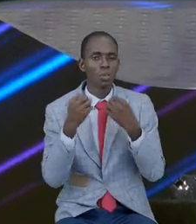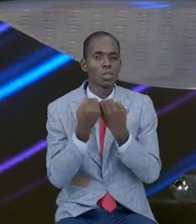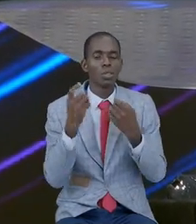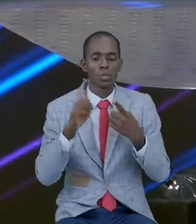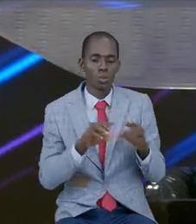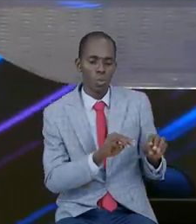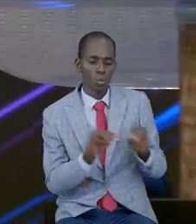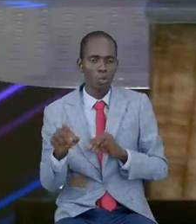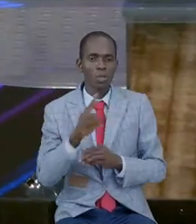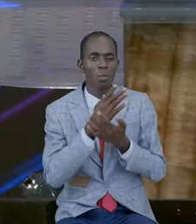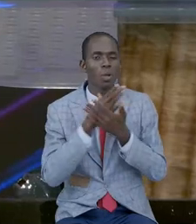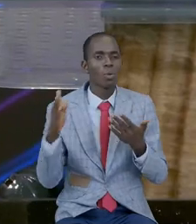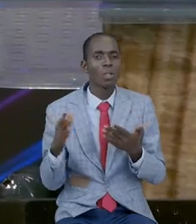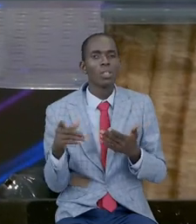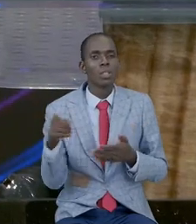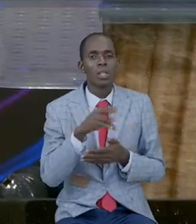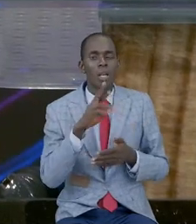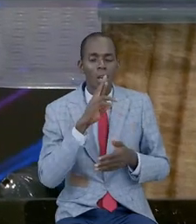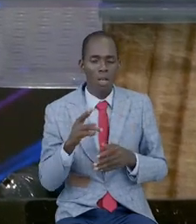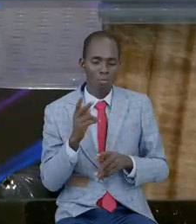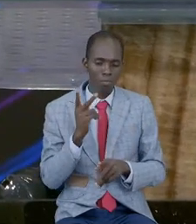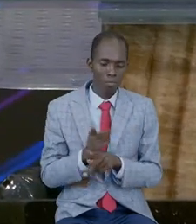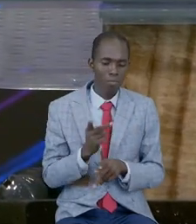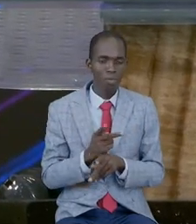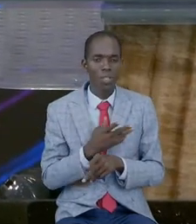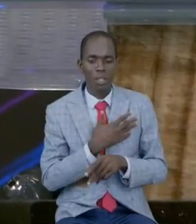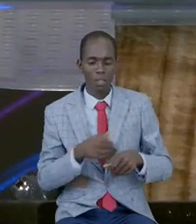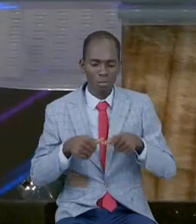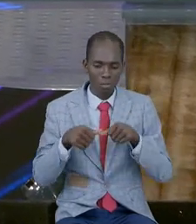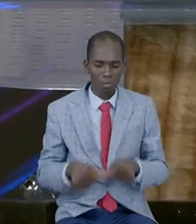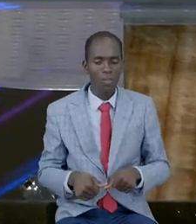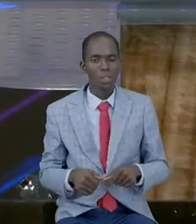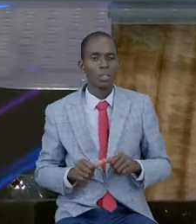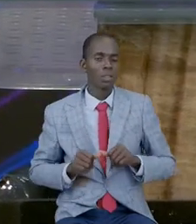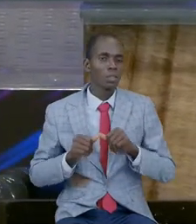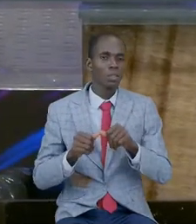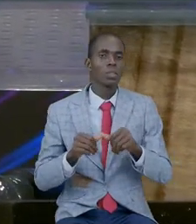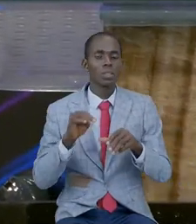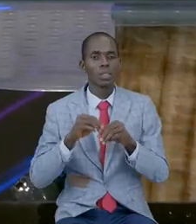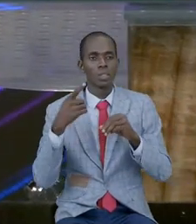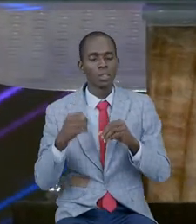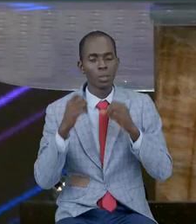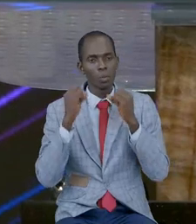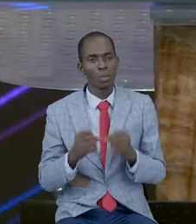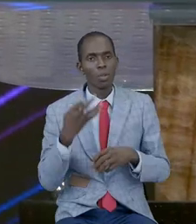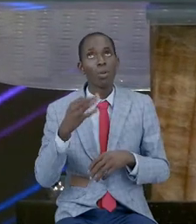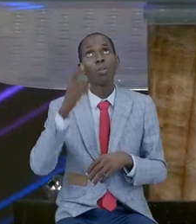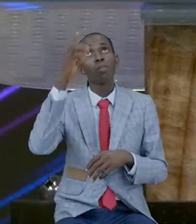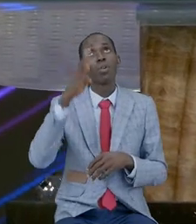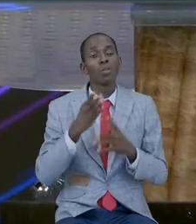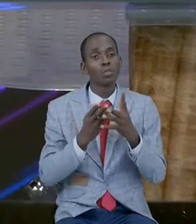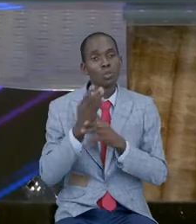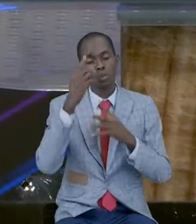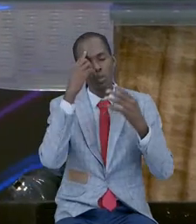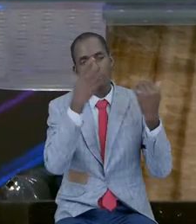away they abide they are catched by the power of god through faith unto